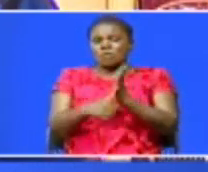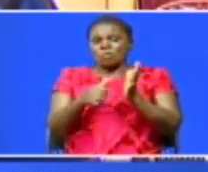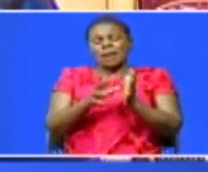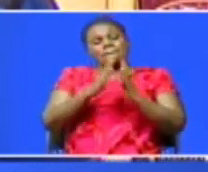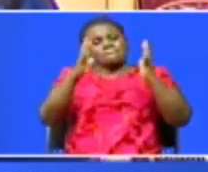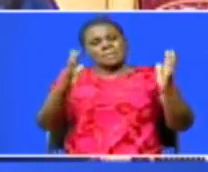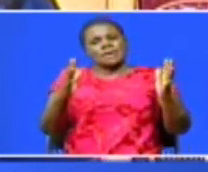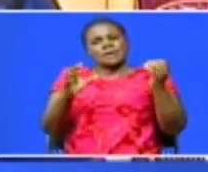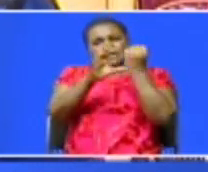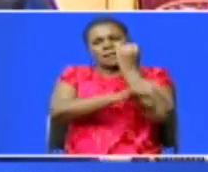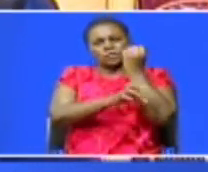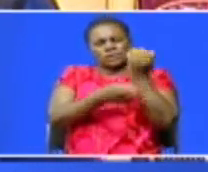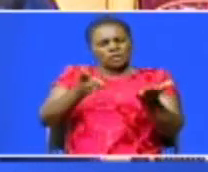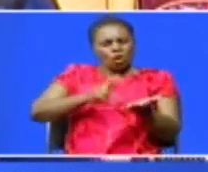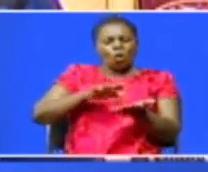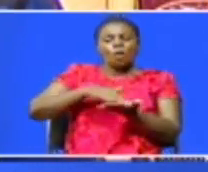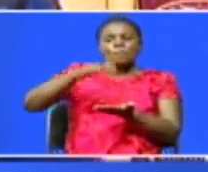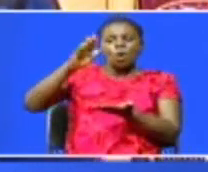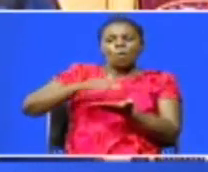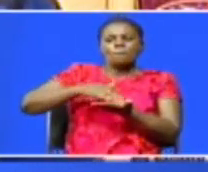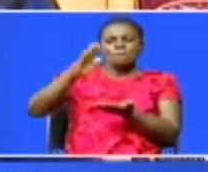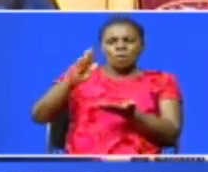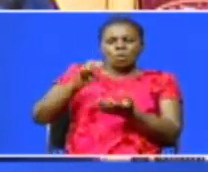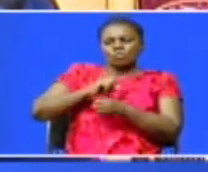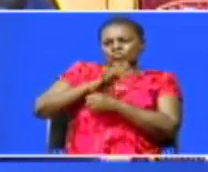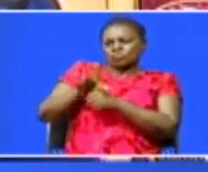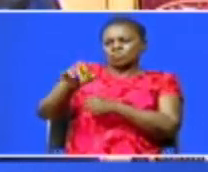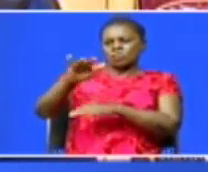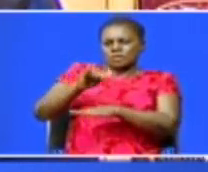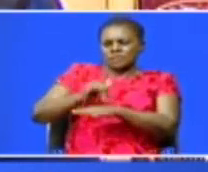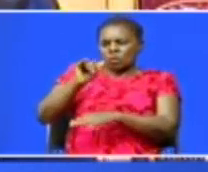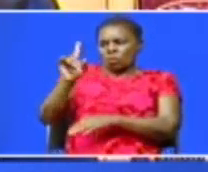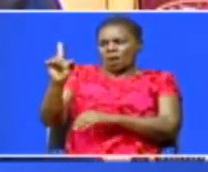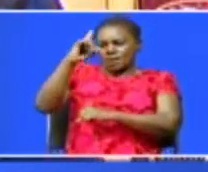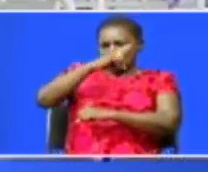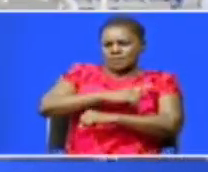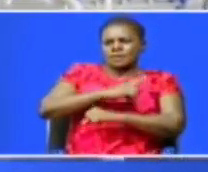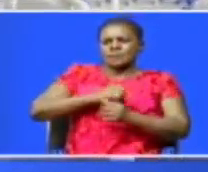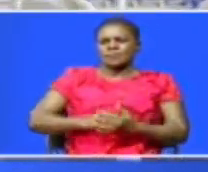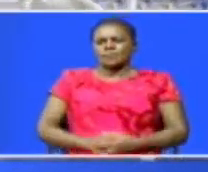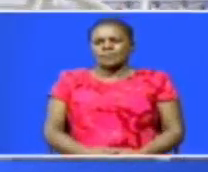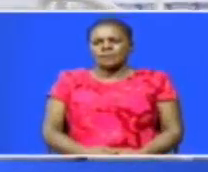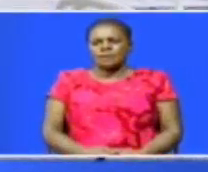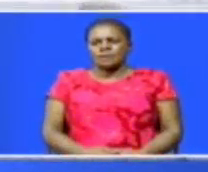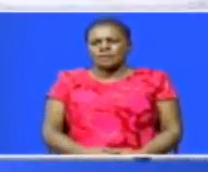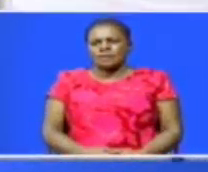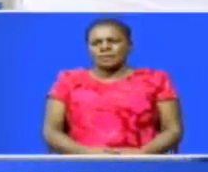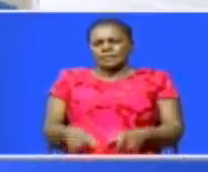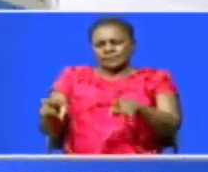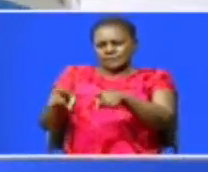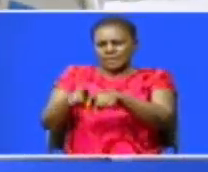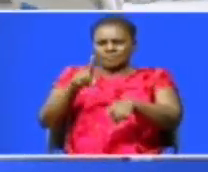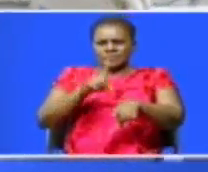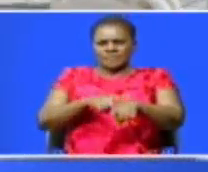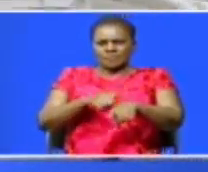country continues to record high numbers of COVID-19 infections in a single day. At the same